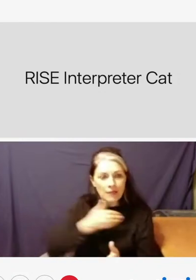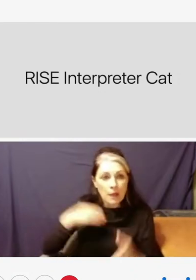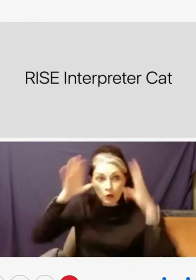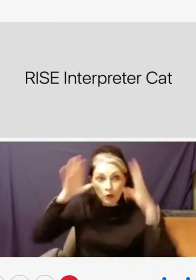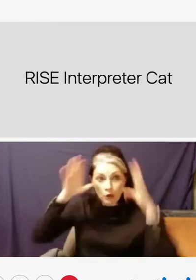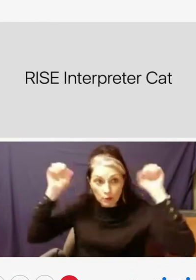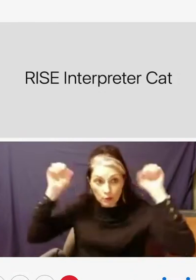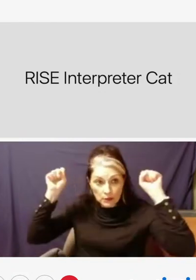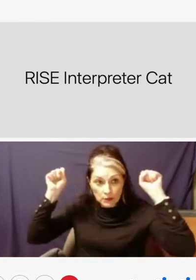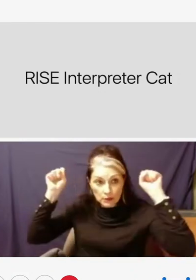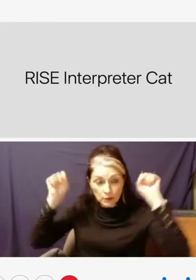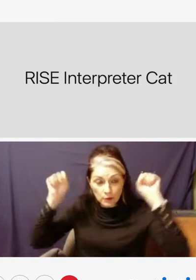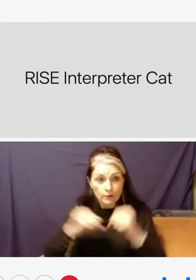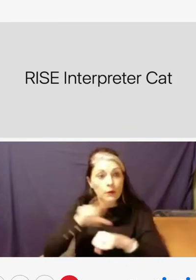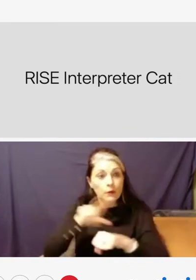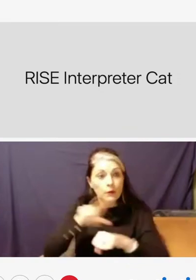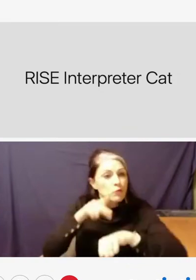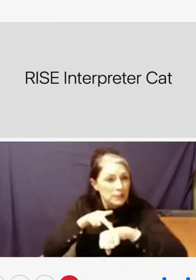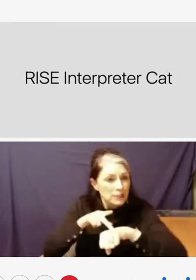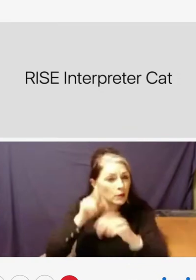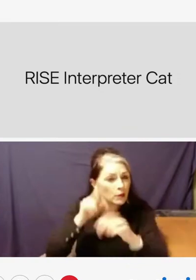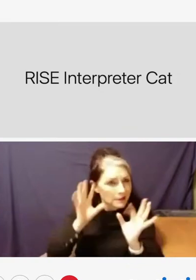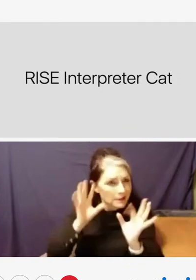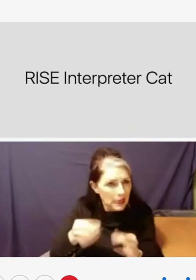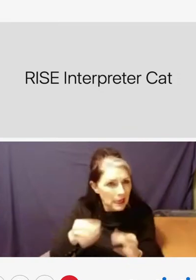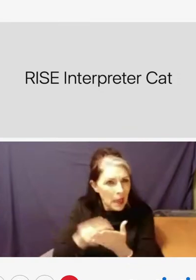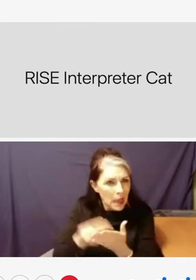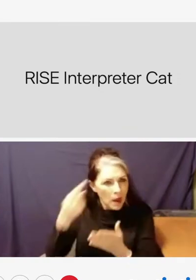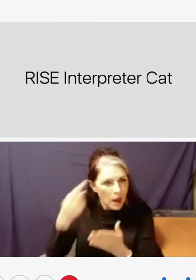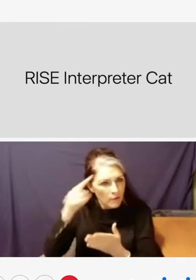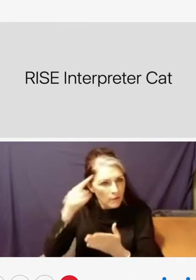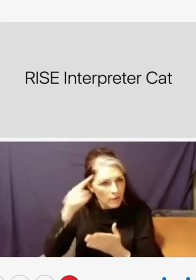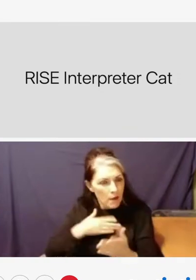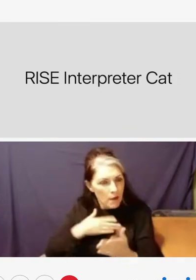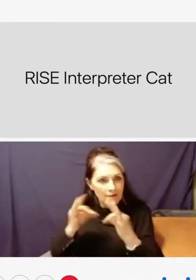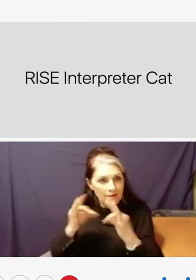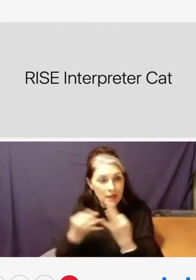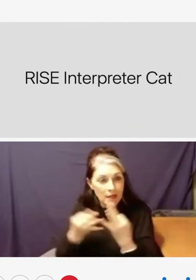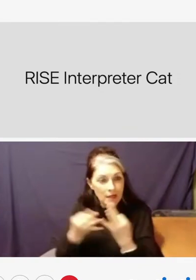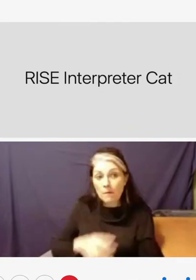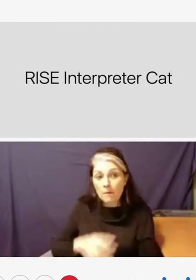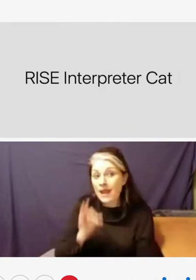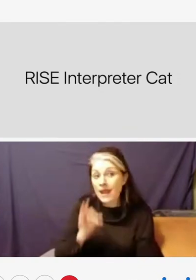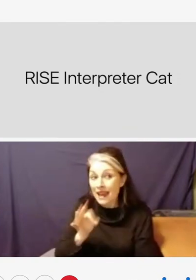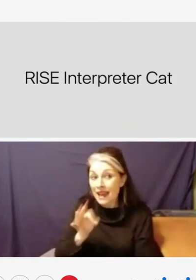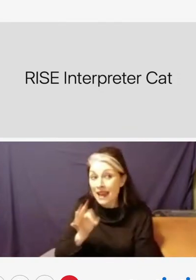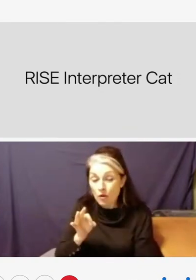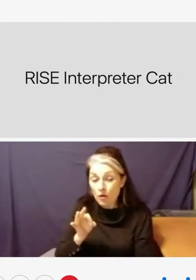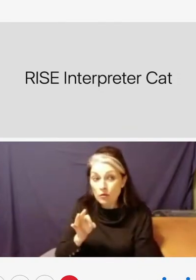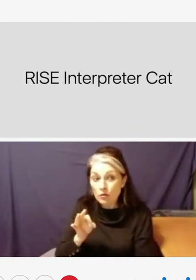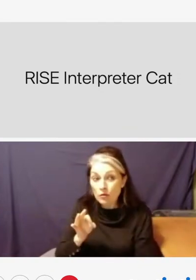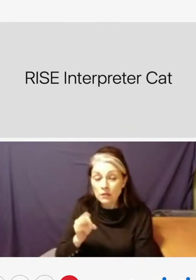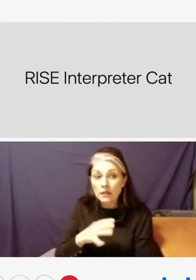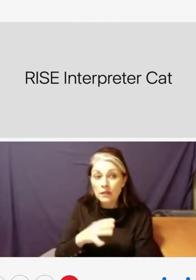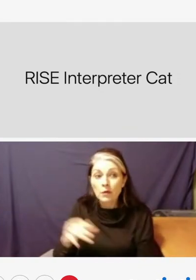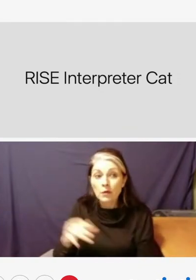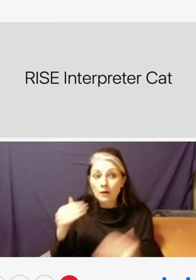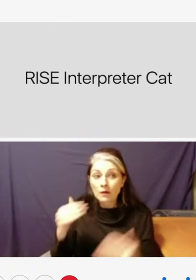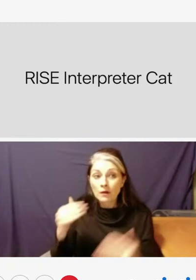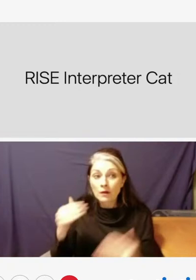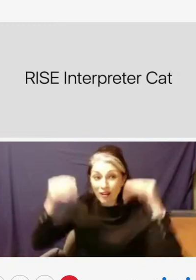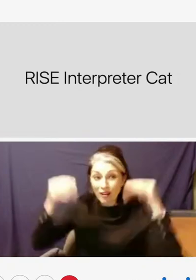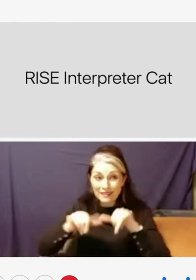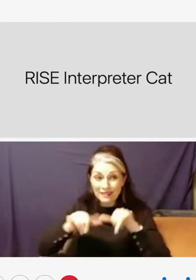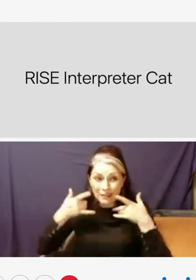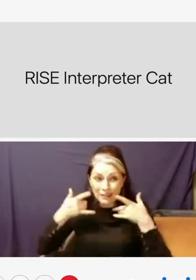know I bought some for my family but for my uh nine-year-old that they were adult size so they were it was too big for him